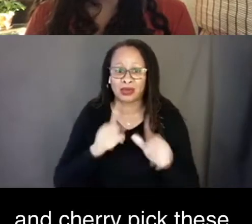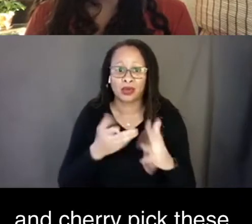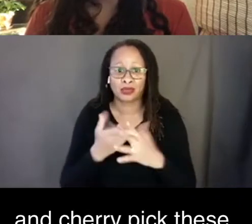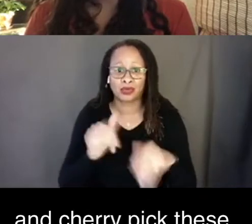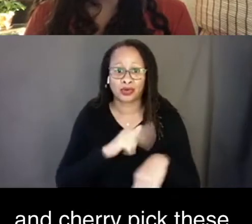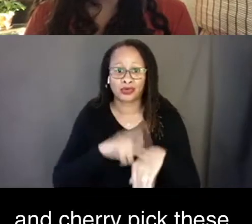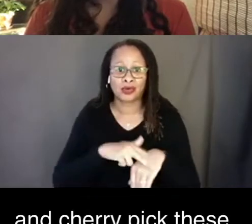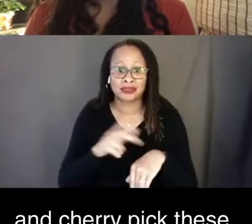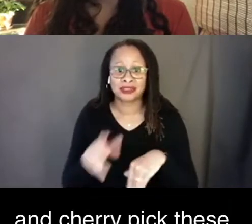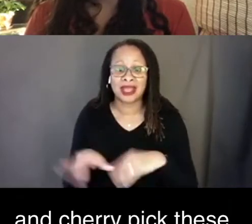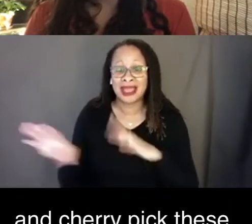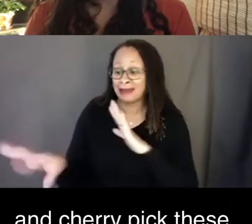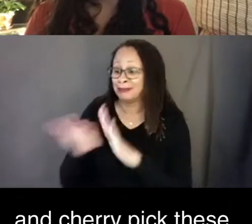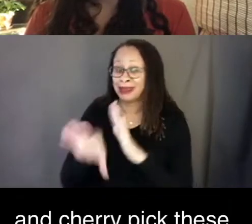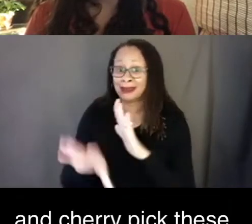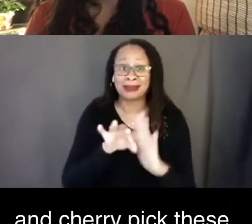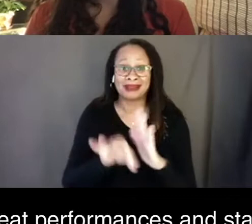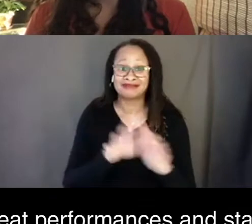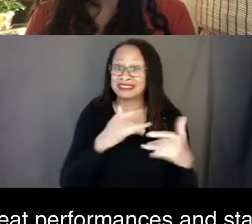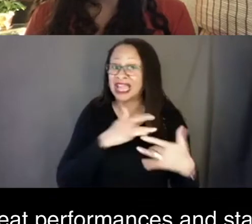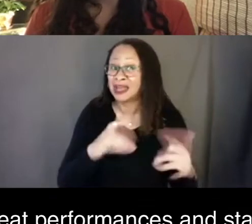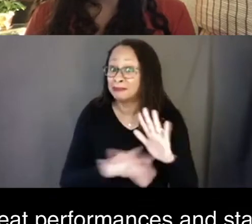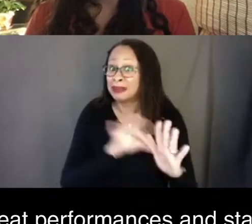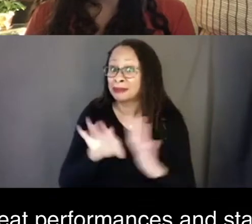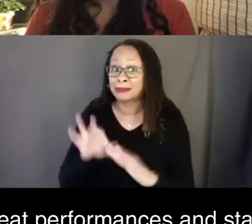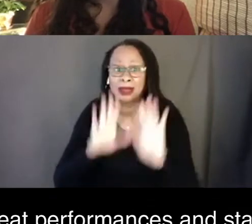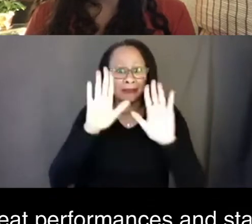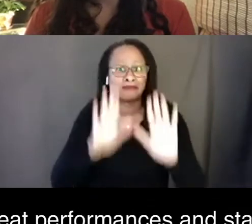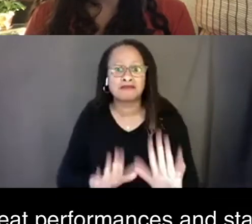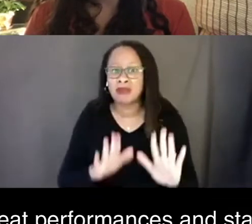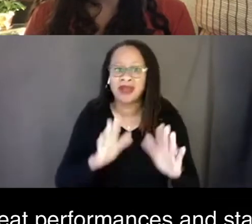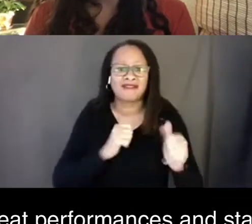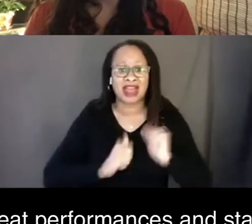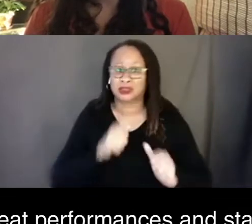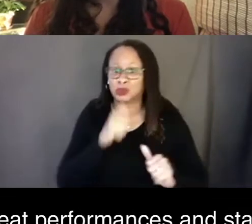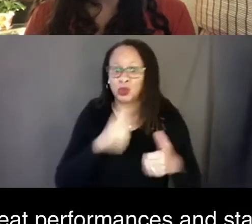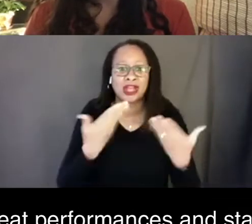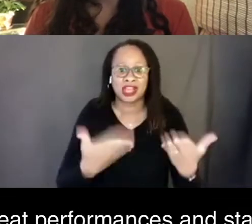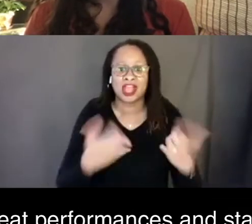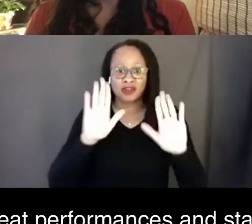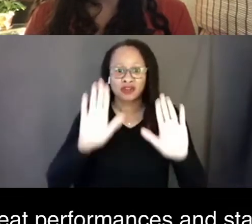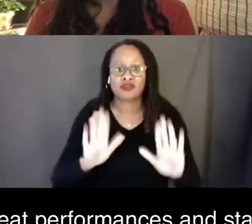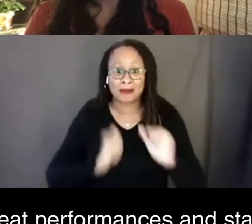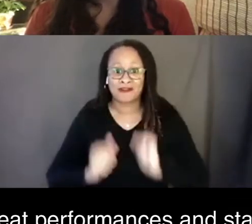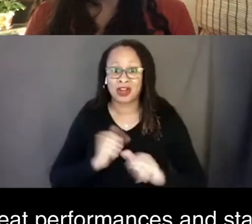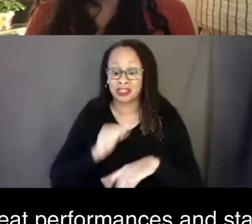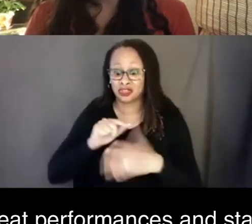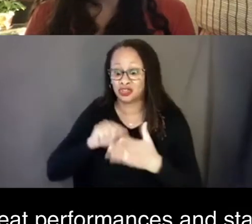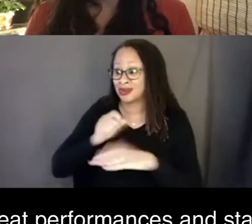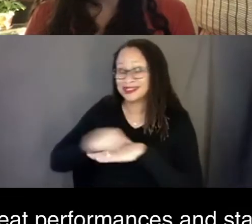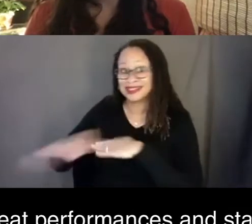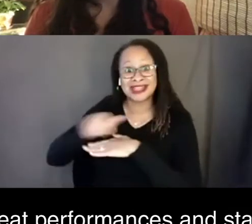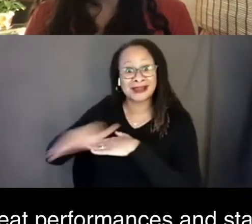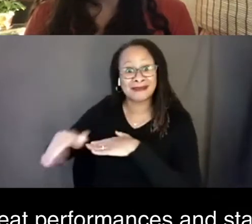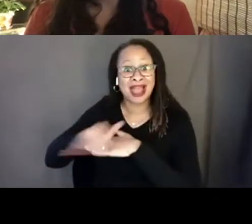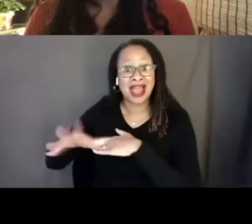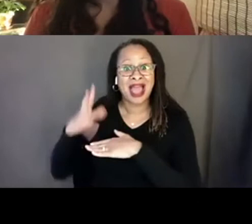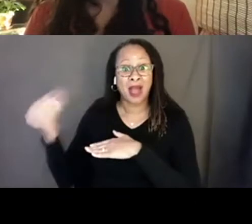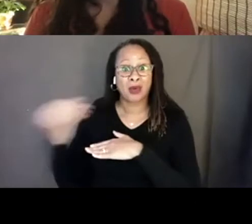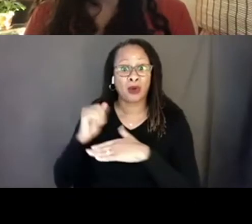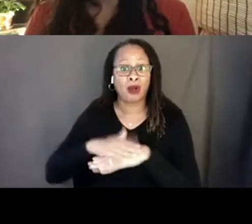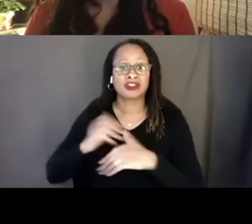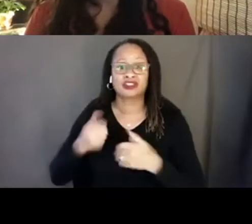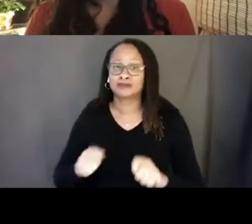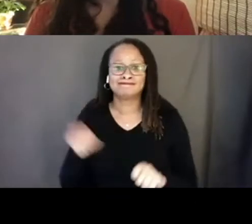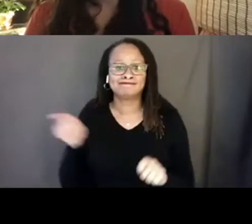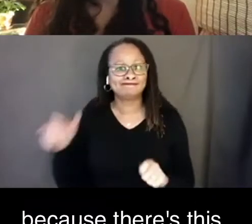cherry pick these incredible actors who give great performances and start sending them out on auditions.